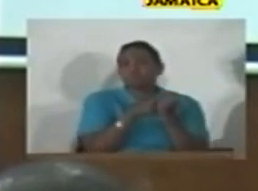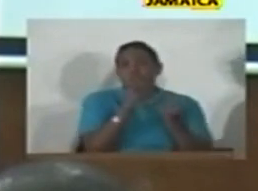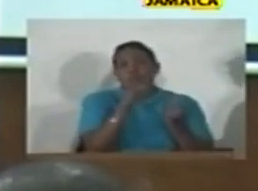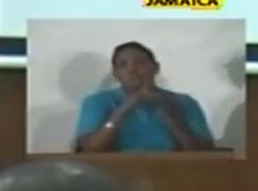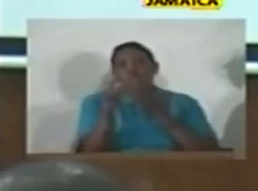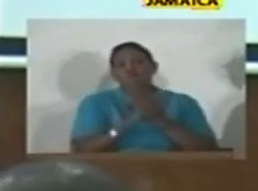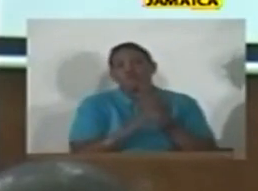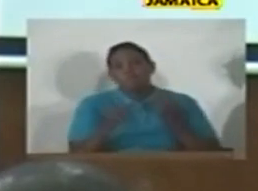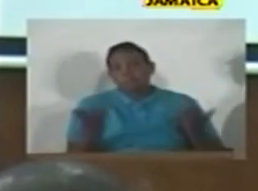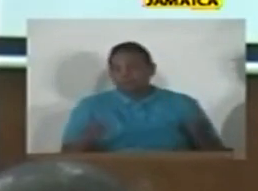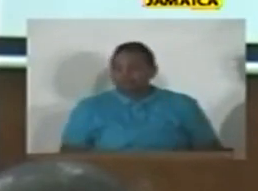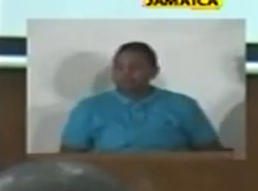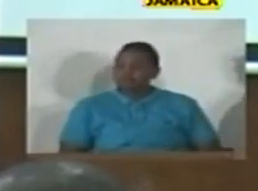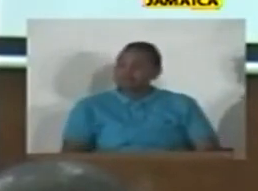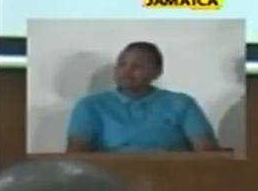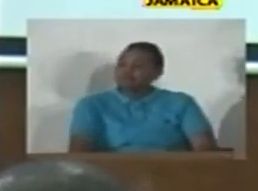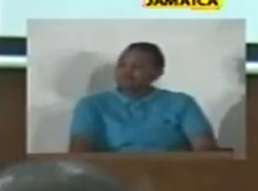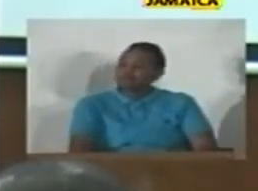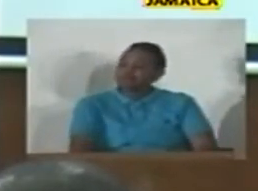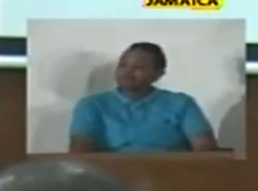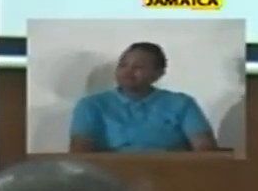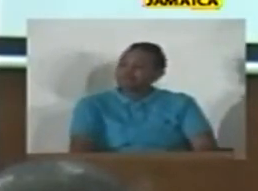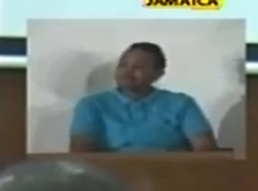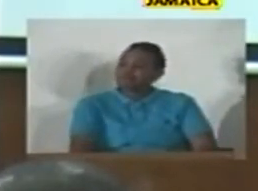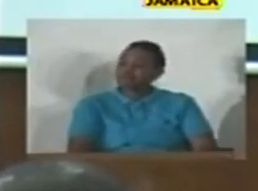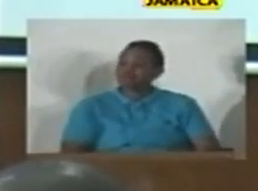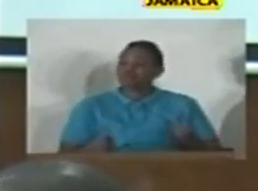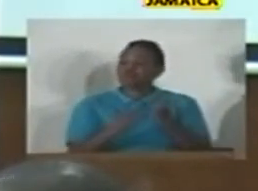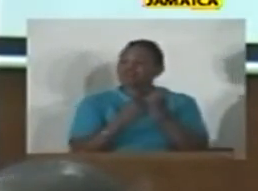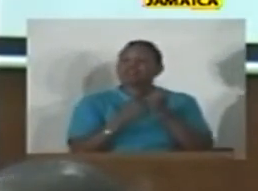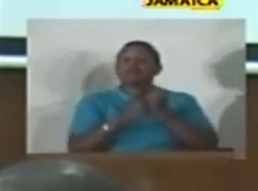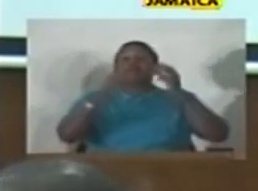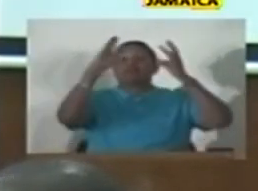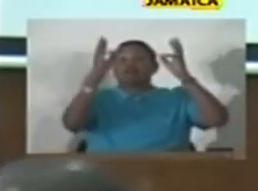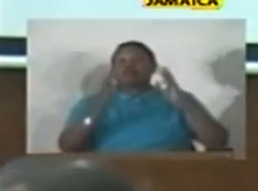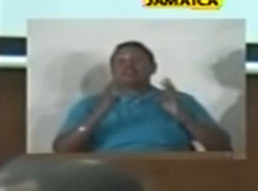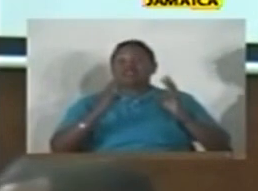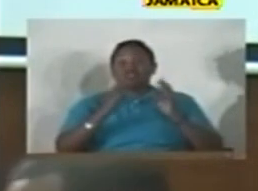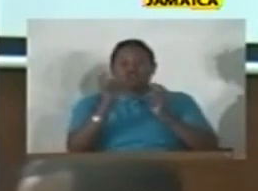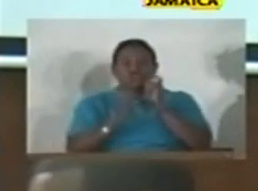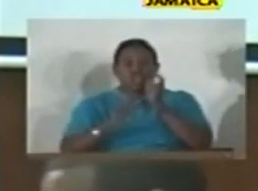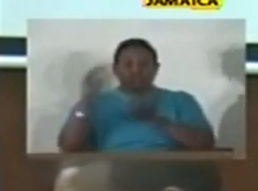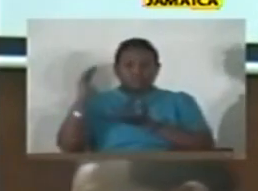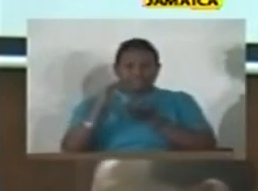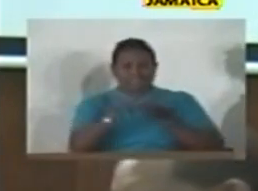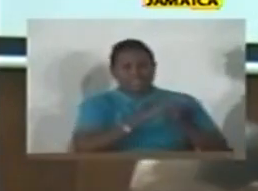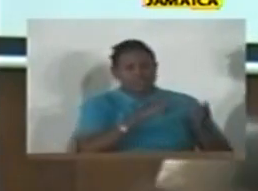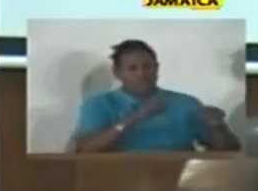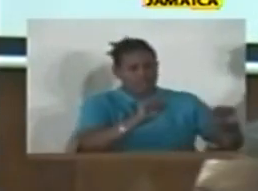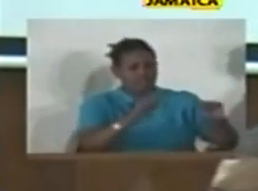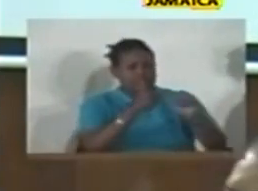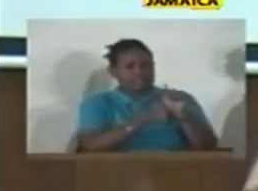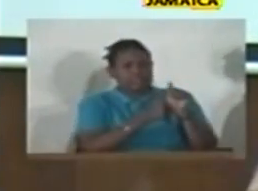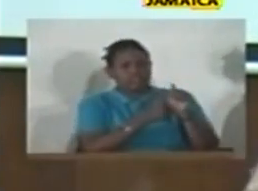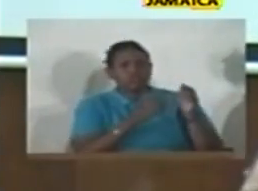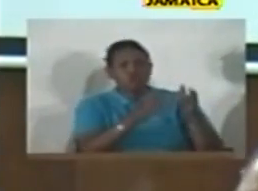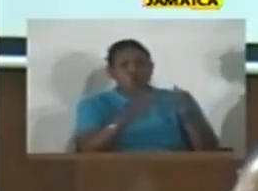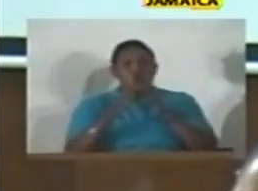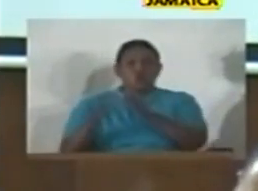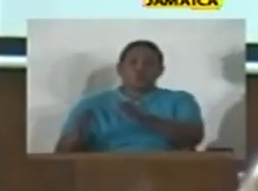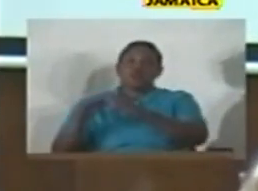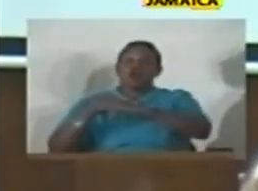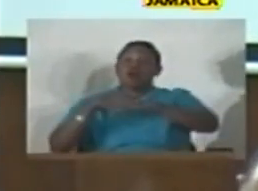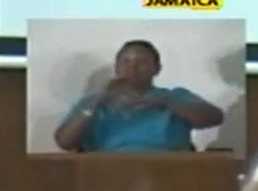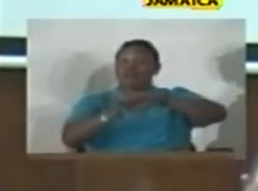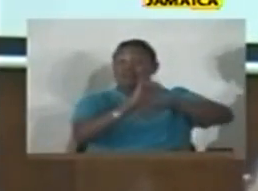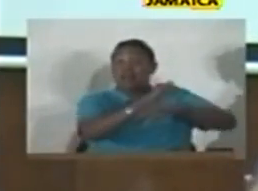Mr. Speaker, to assist in our climate change mitigation effort, each roadway on the